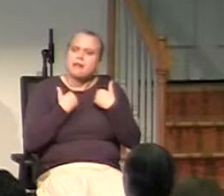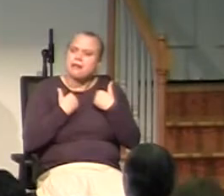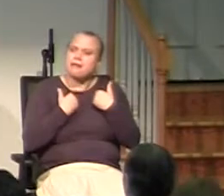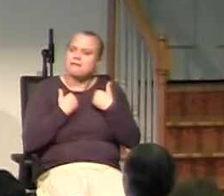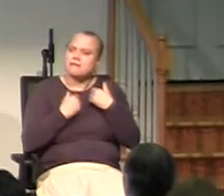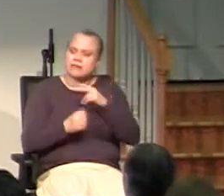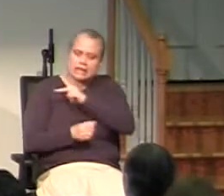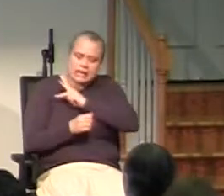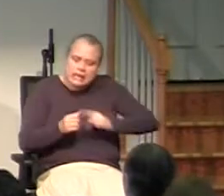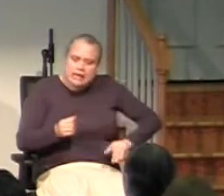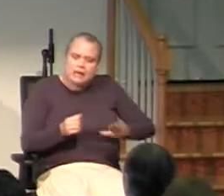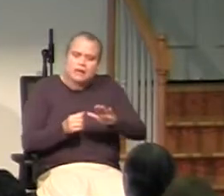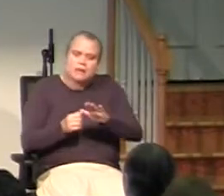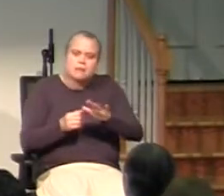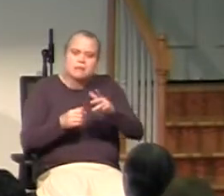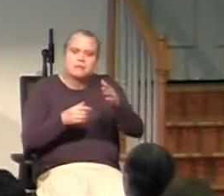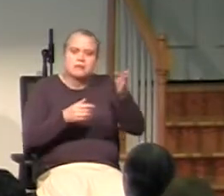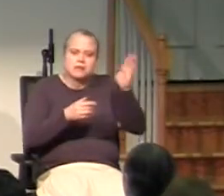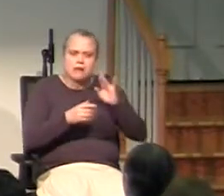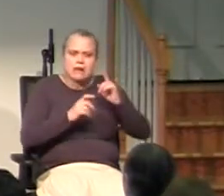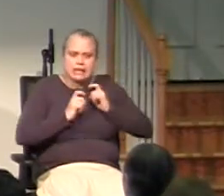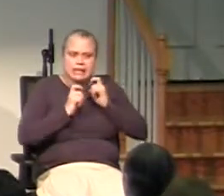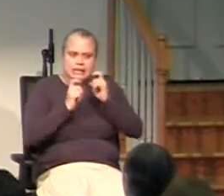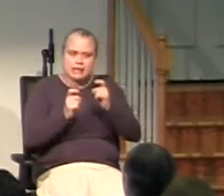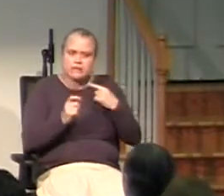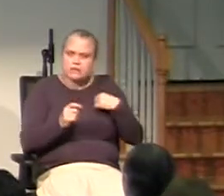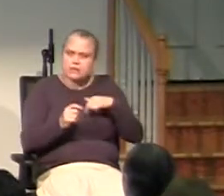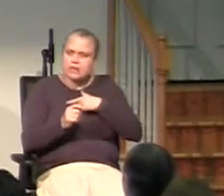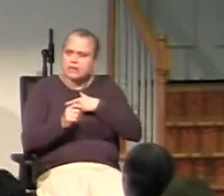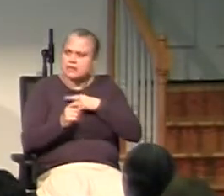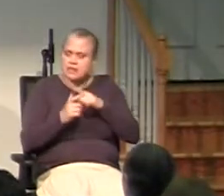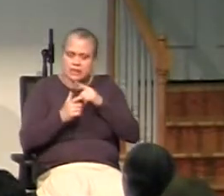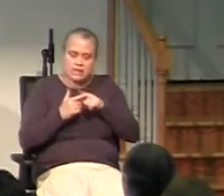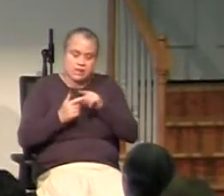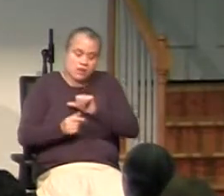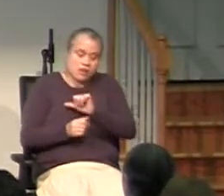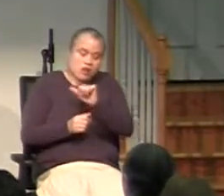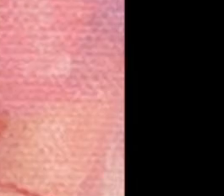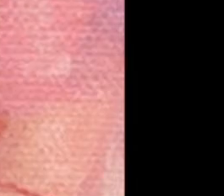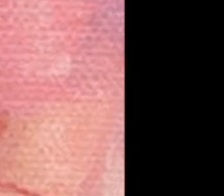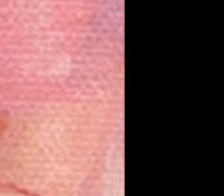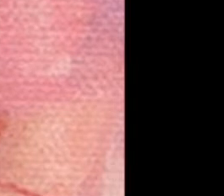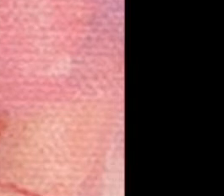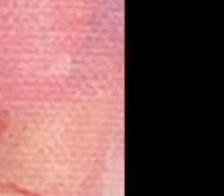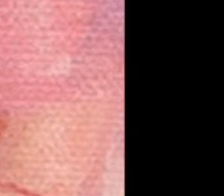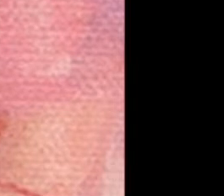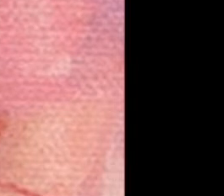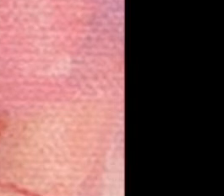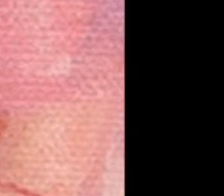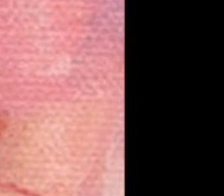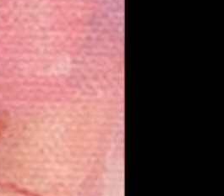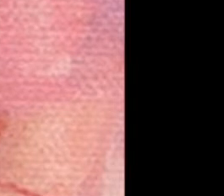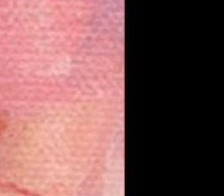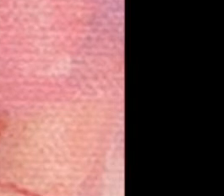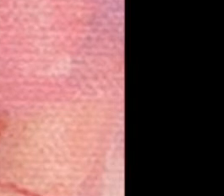us, then he gives it to us. And you got another party here that we've read about, this little horn